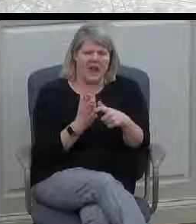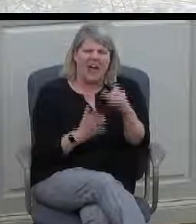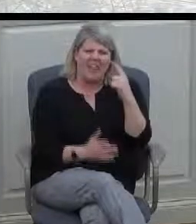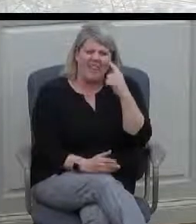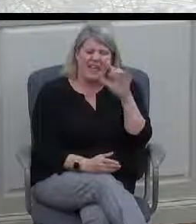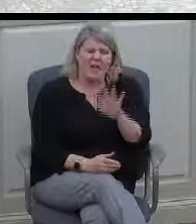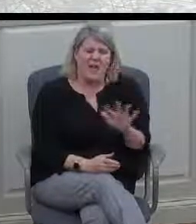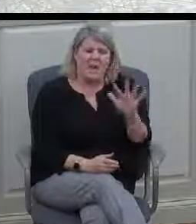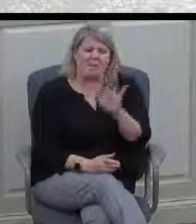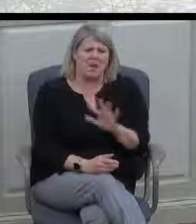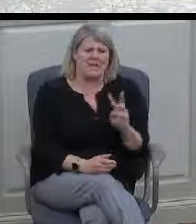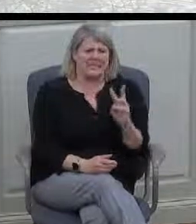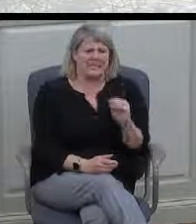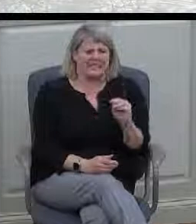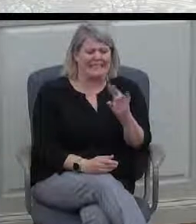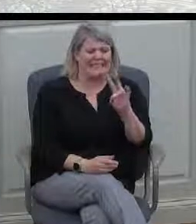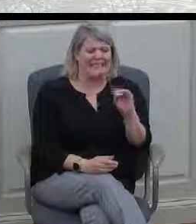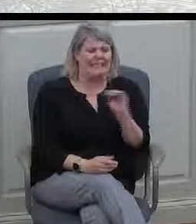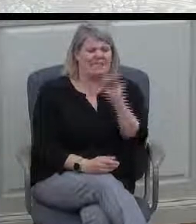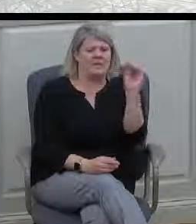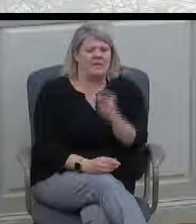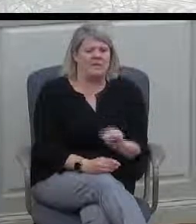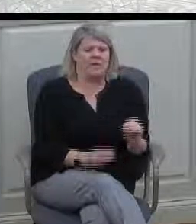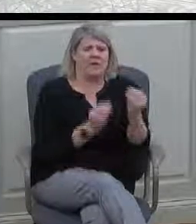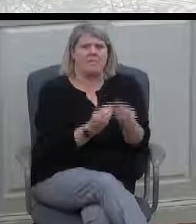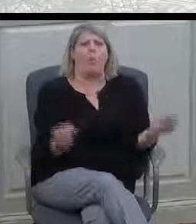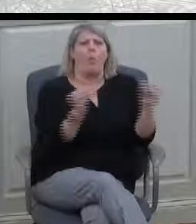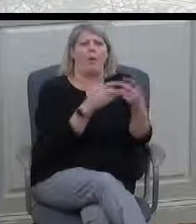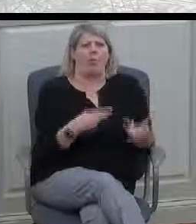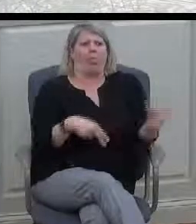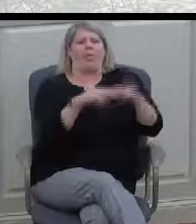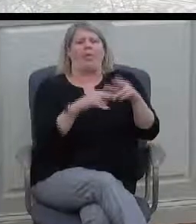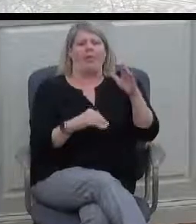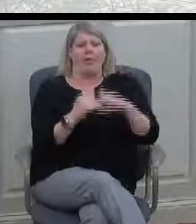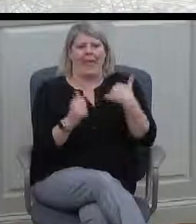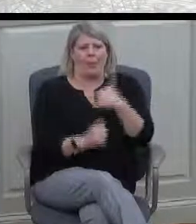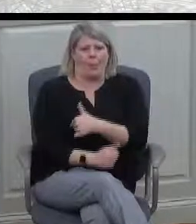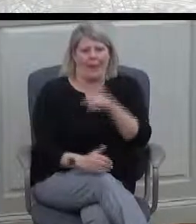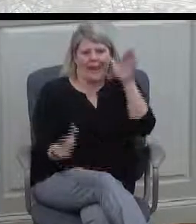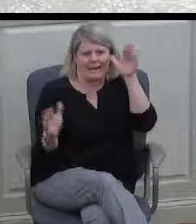60-70% higher number than what we anticipated with that price. So it's a